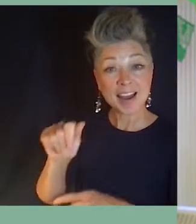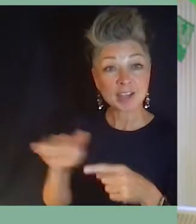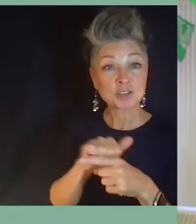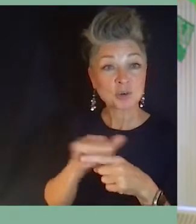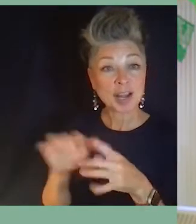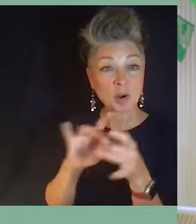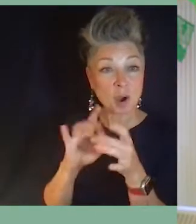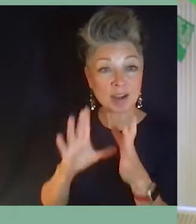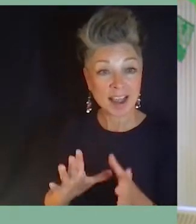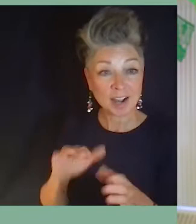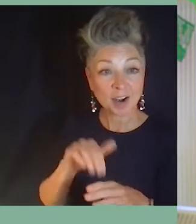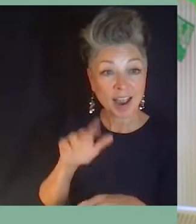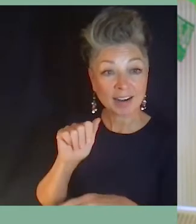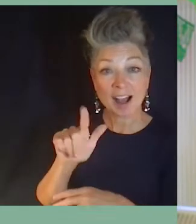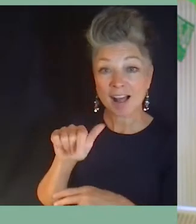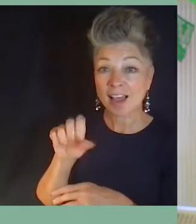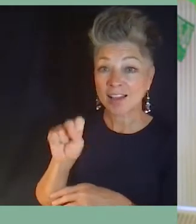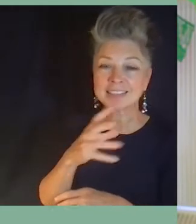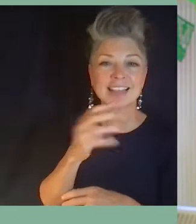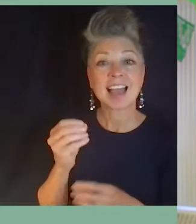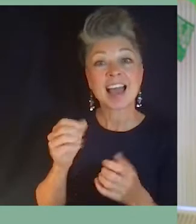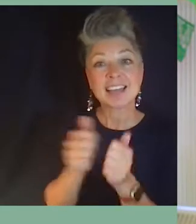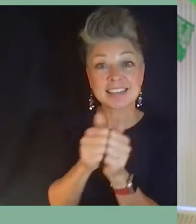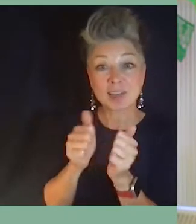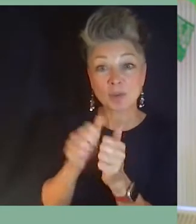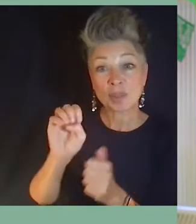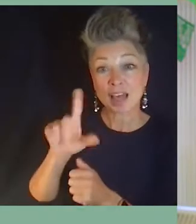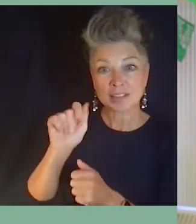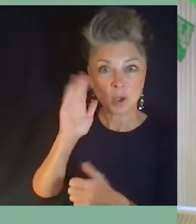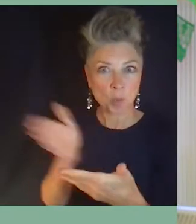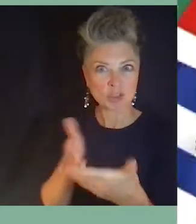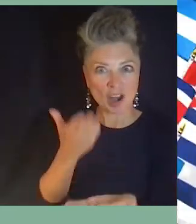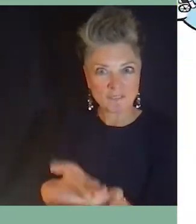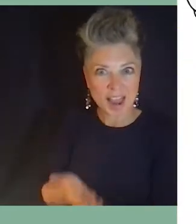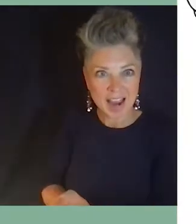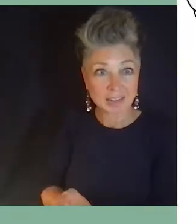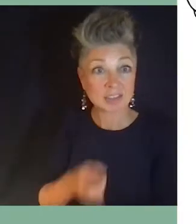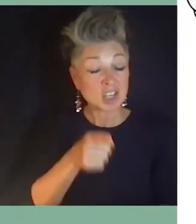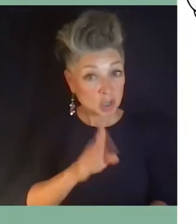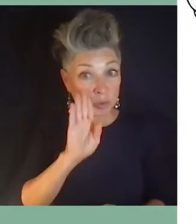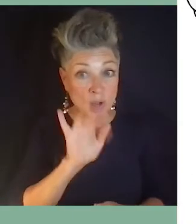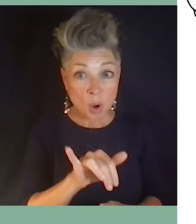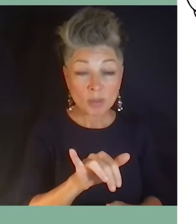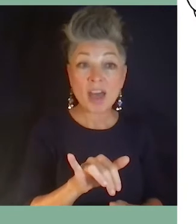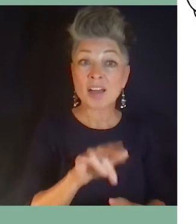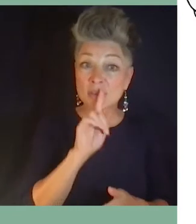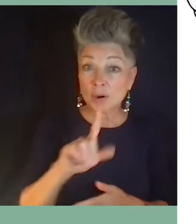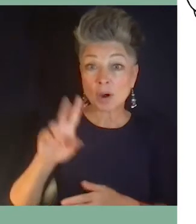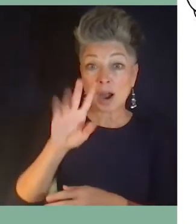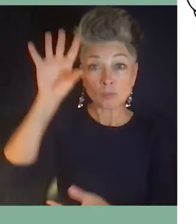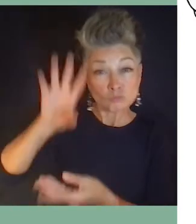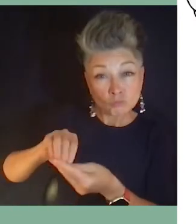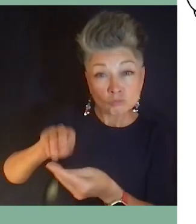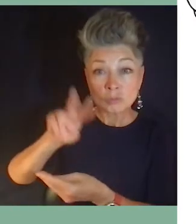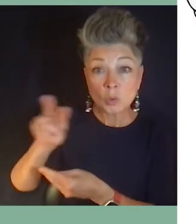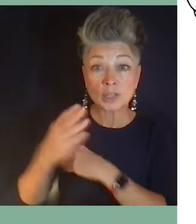training coordinator at ALAS, and together with Elsa, we will be sharing some Did You Know facts. Did you know? There are